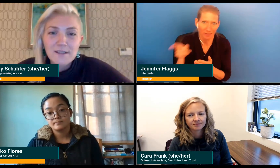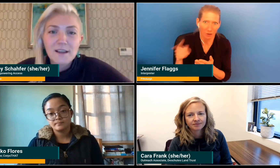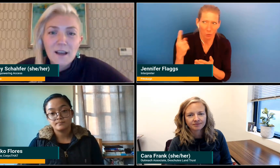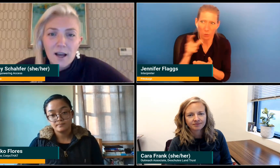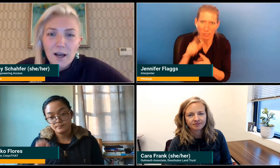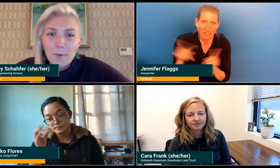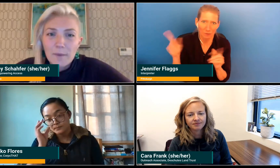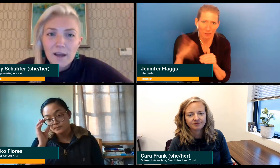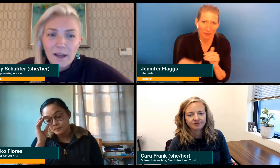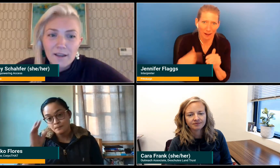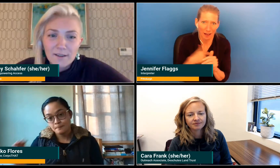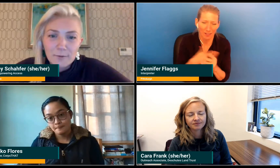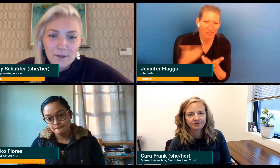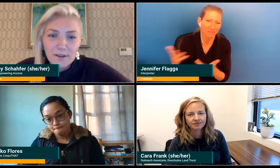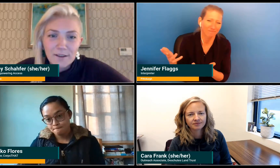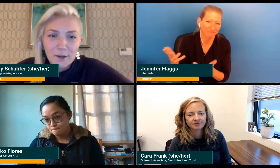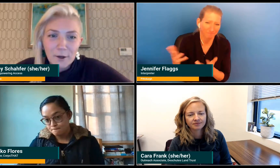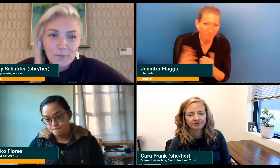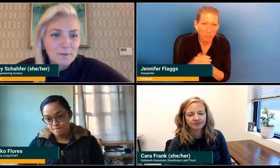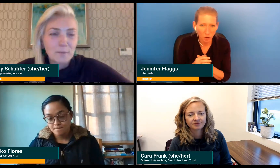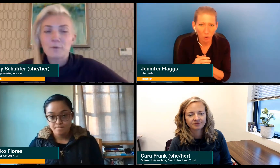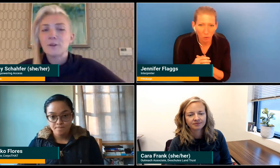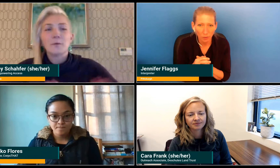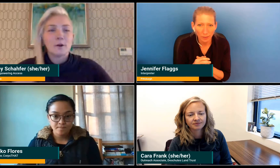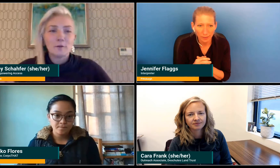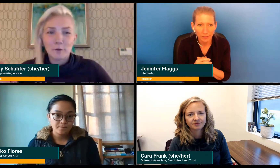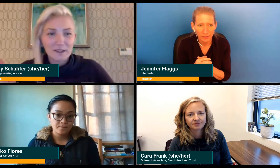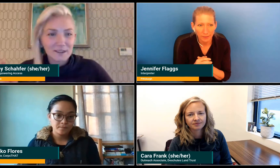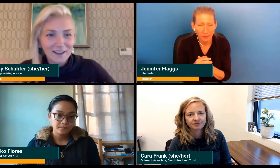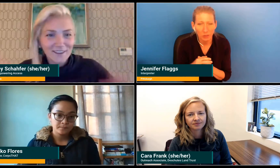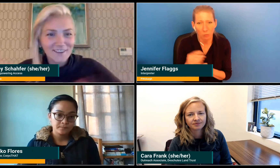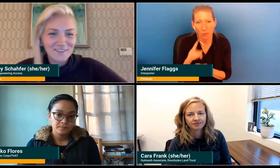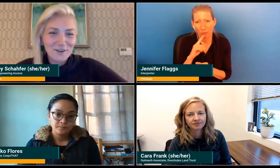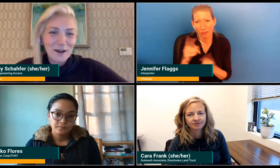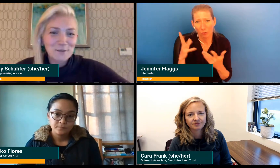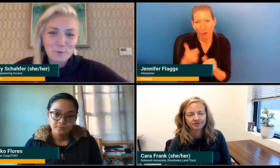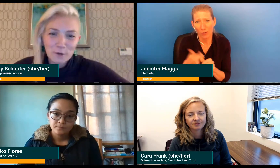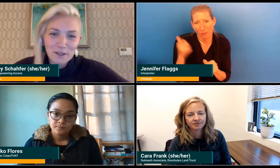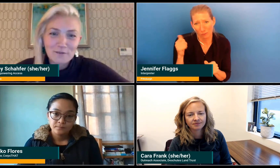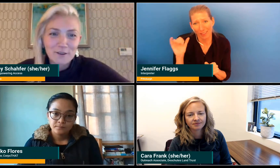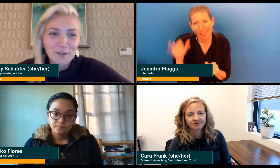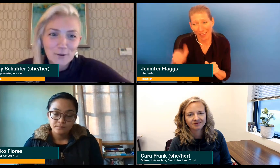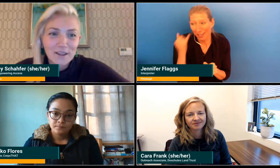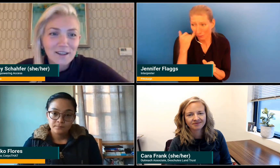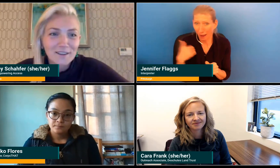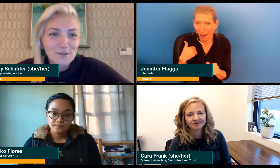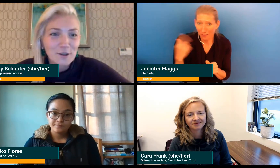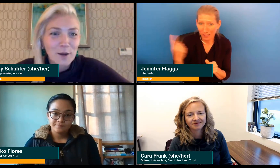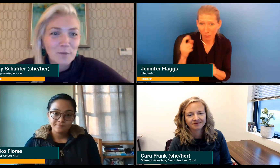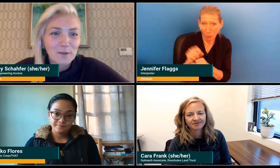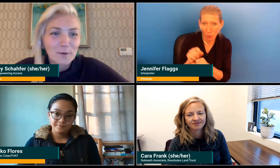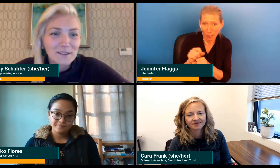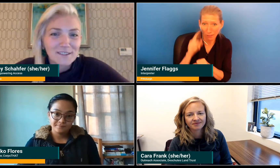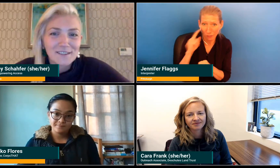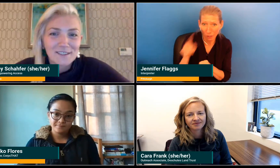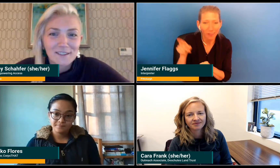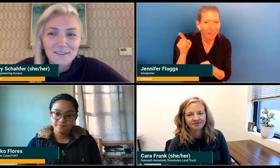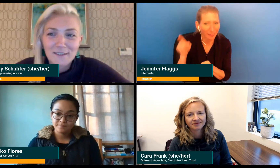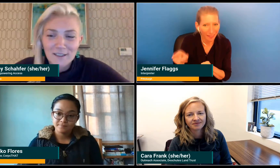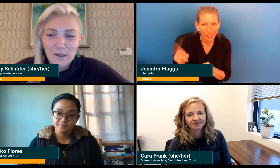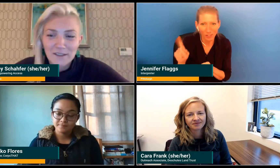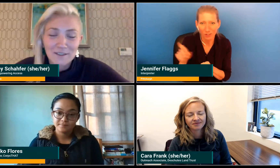from us, and we really want to avoid that. If you have someone working for you, they should not be the